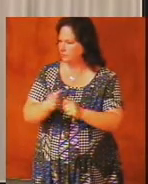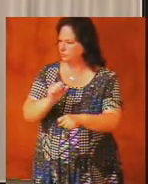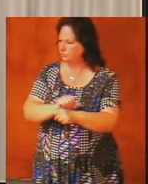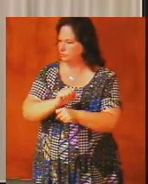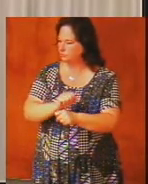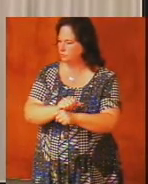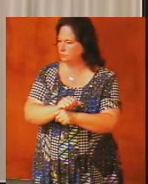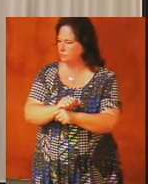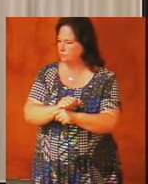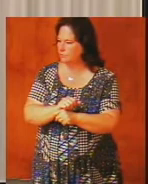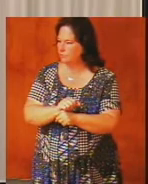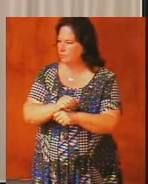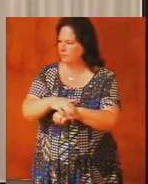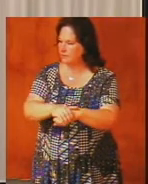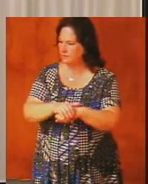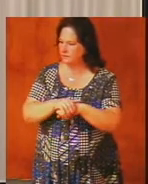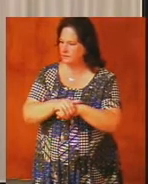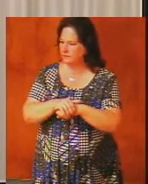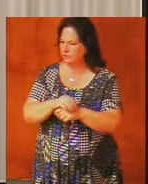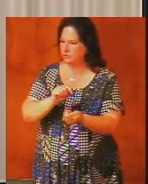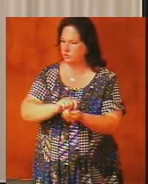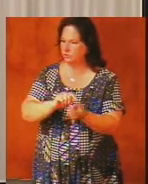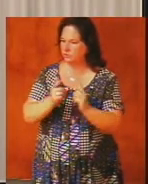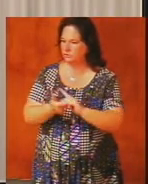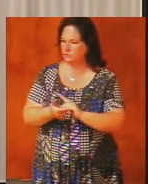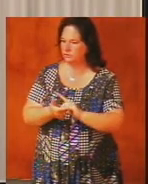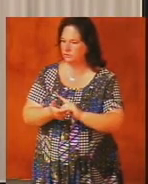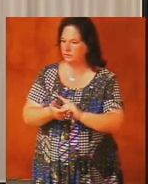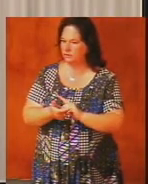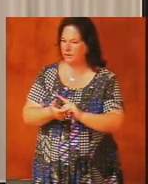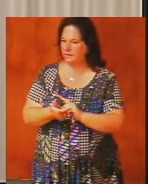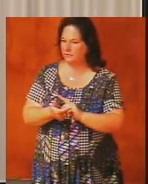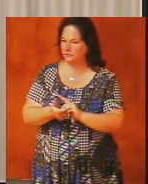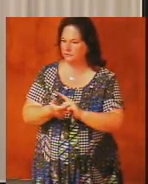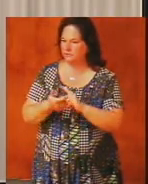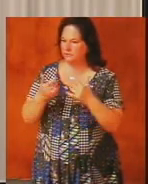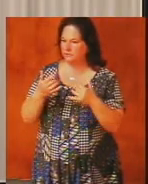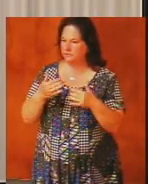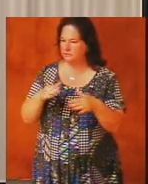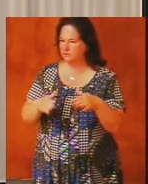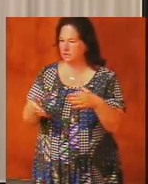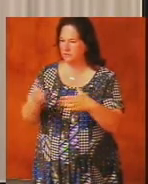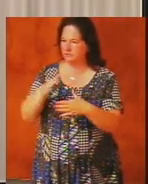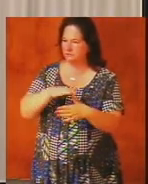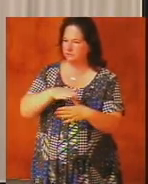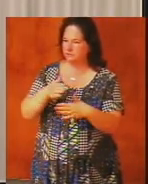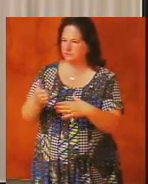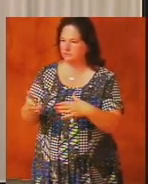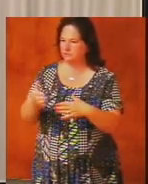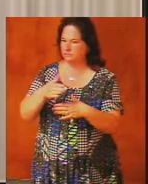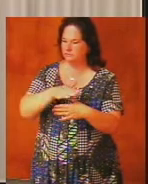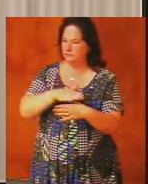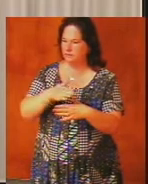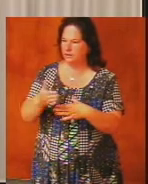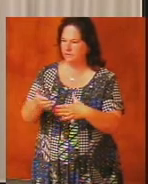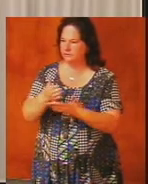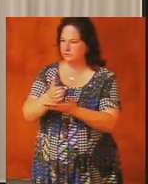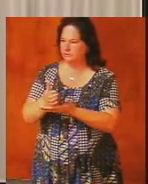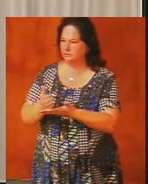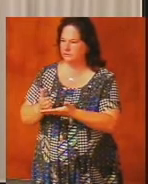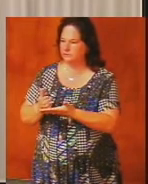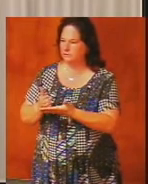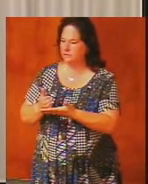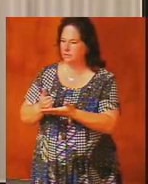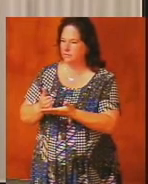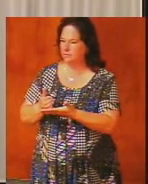concerned. English translations fall on a continuum or a spectrum. Some